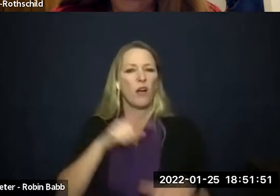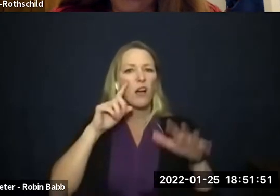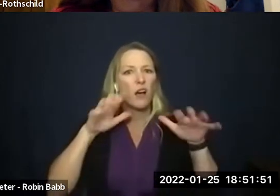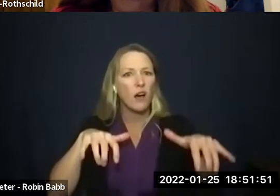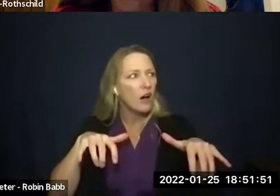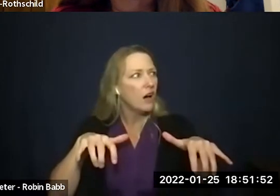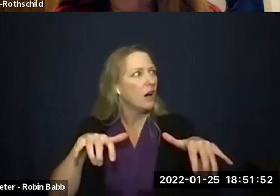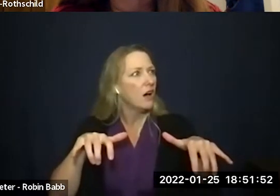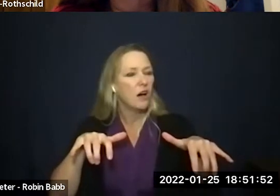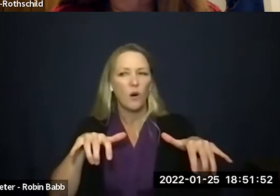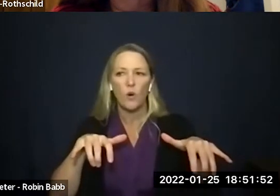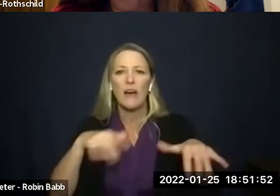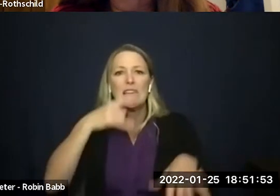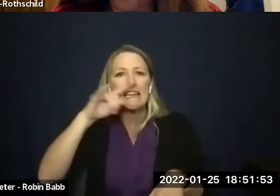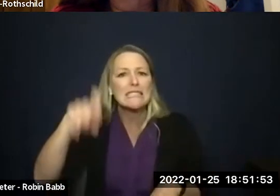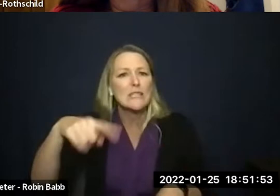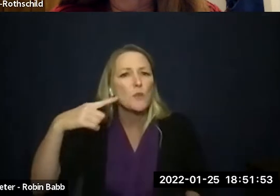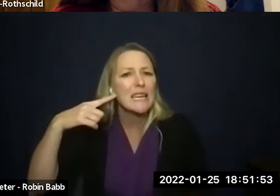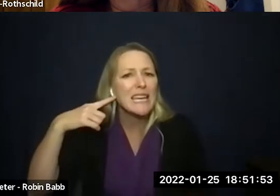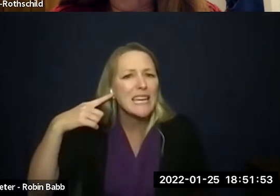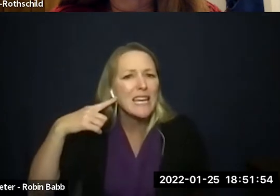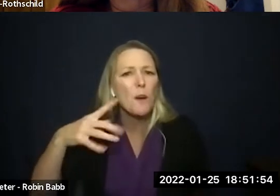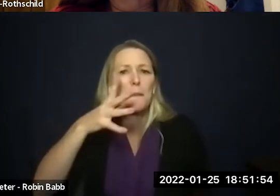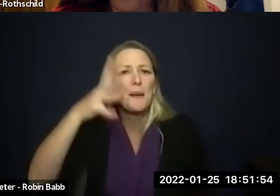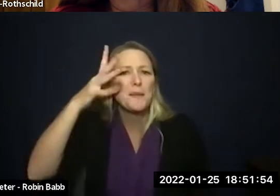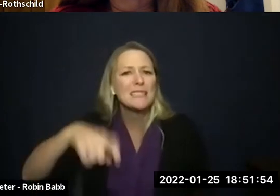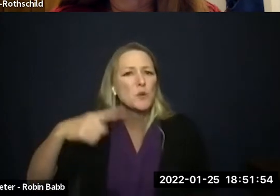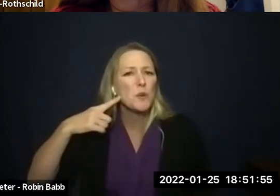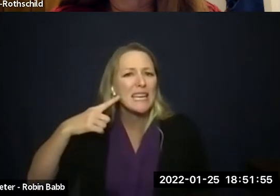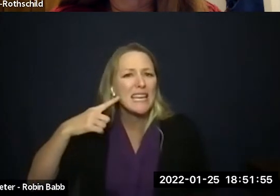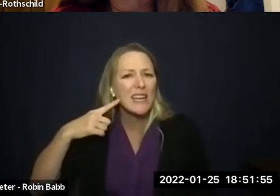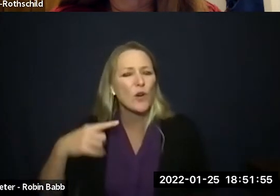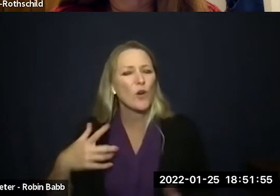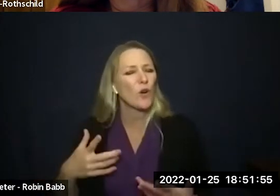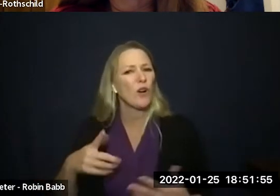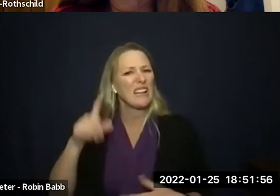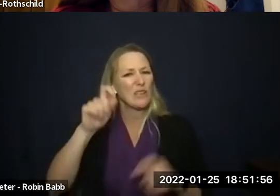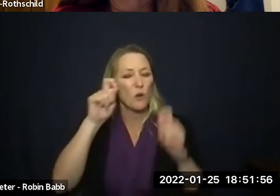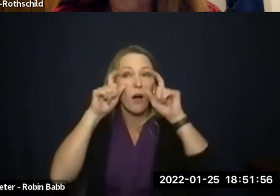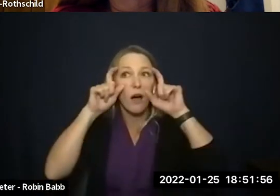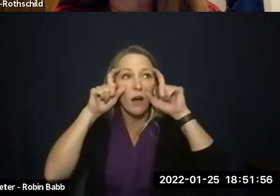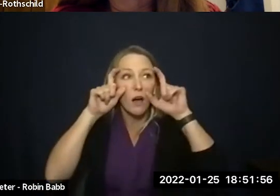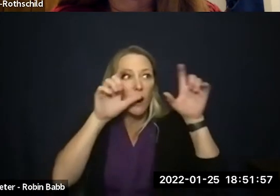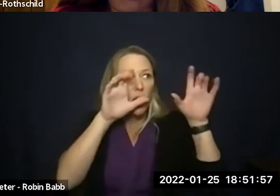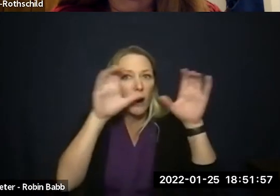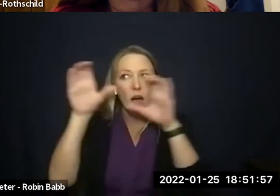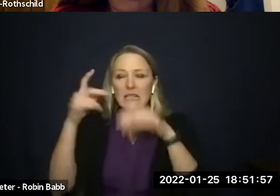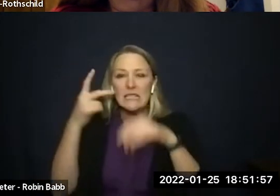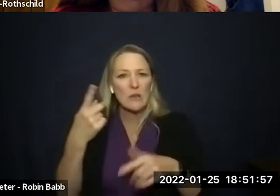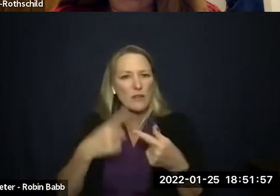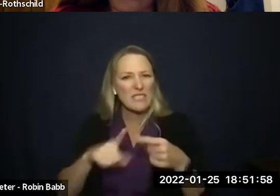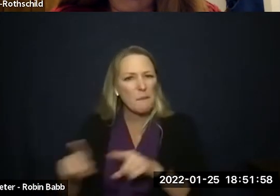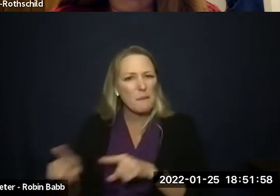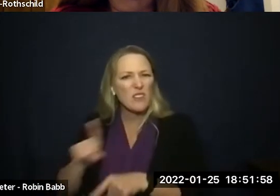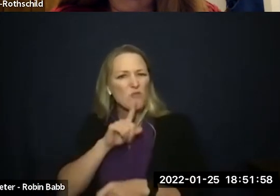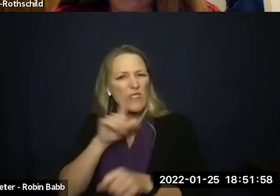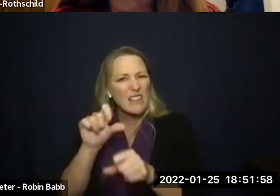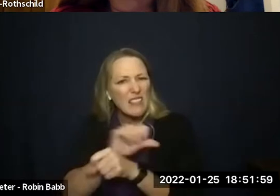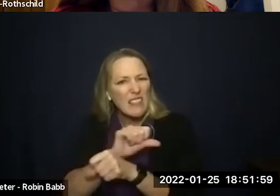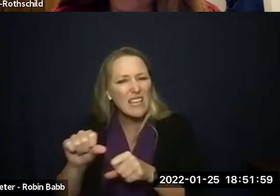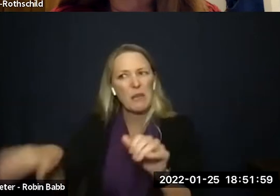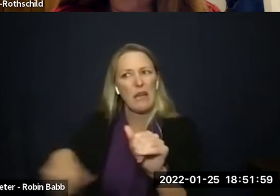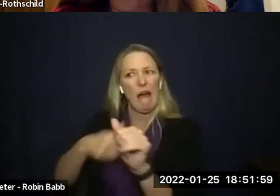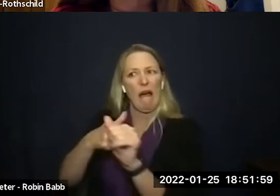the kids need to hear this i think the parents need to hear this i think we need to open our eyes and see what's really going on behind the